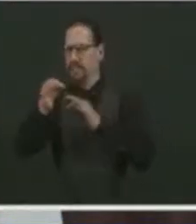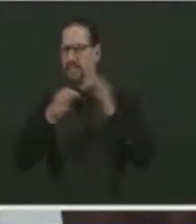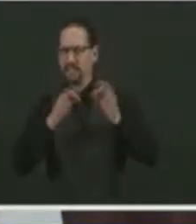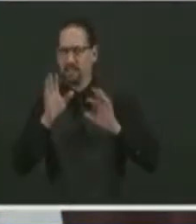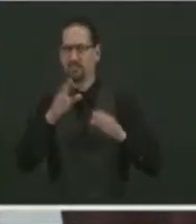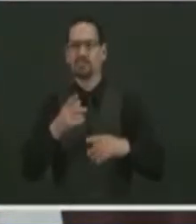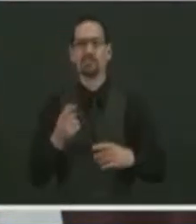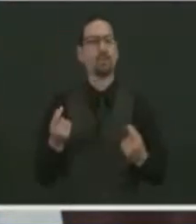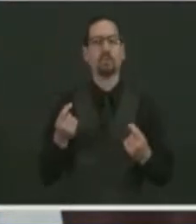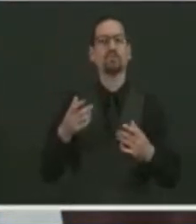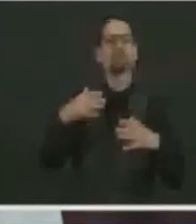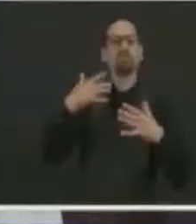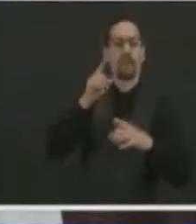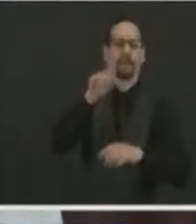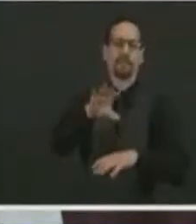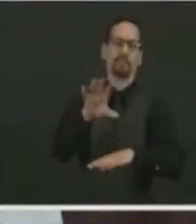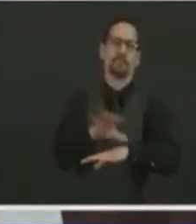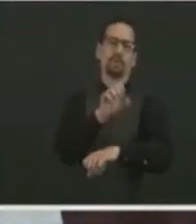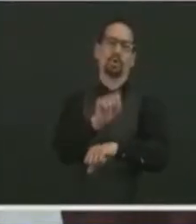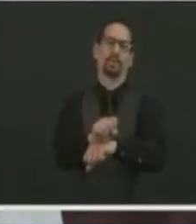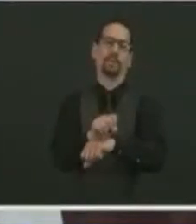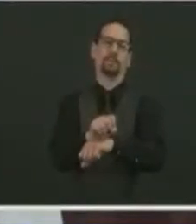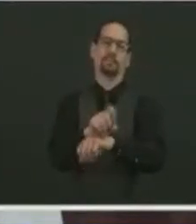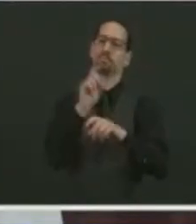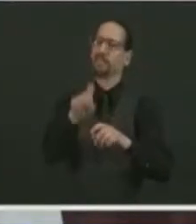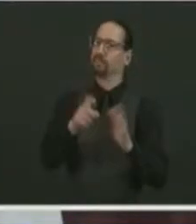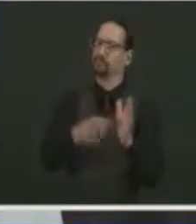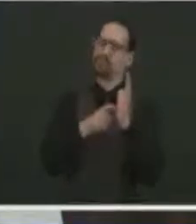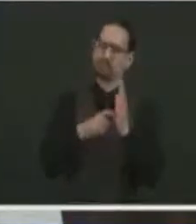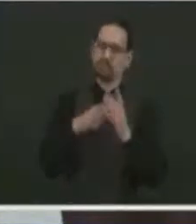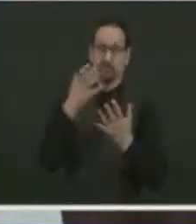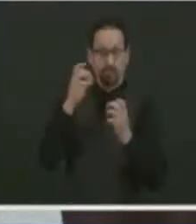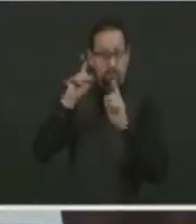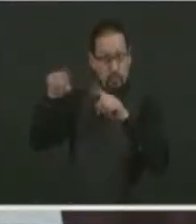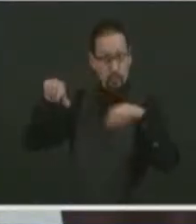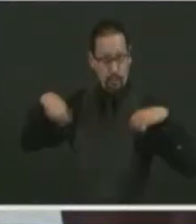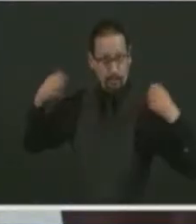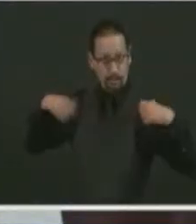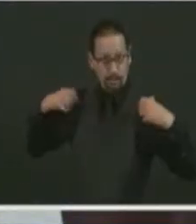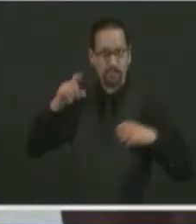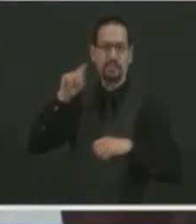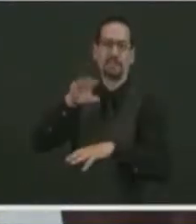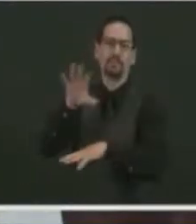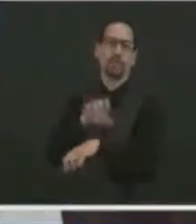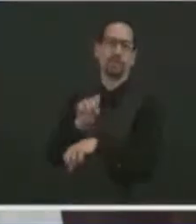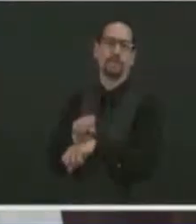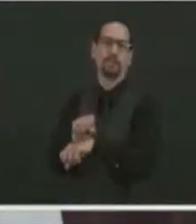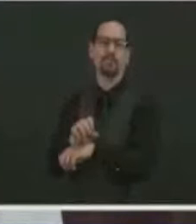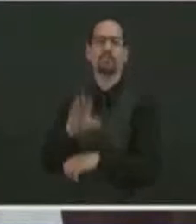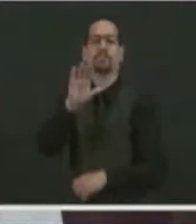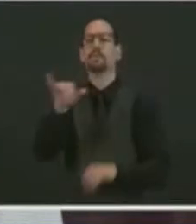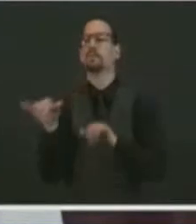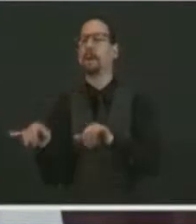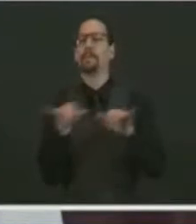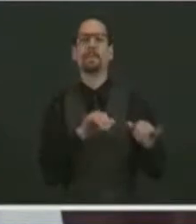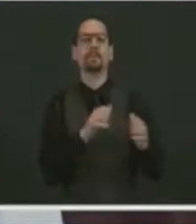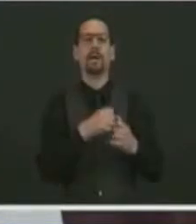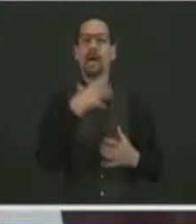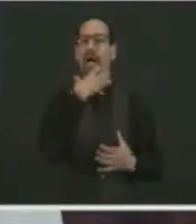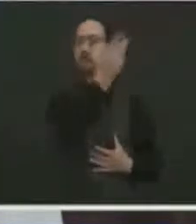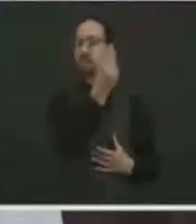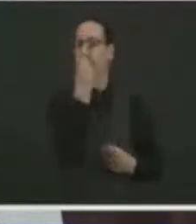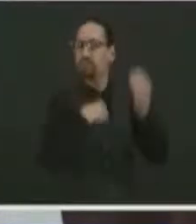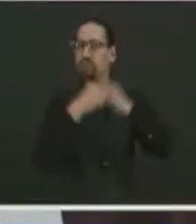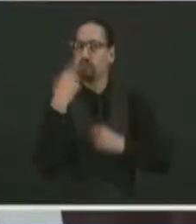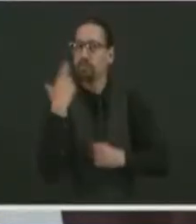systems so that they, just like with restaurants, we want to make sure they're not crowds. We want to make sure people come in a